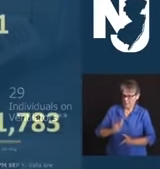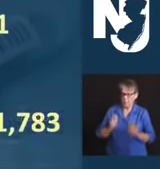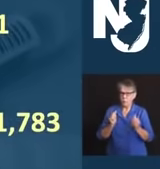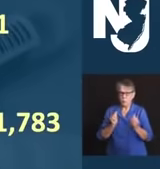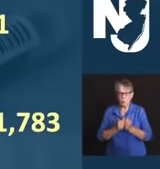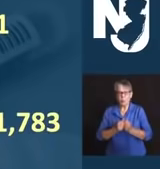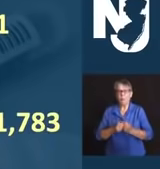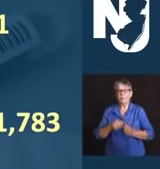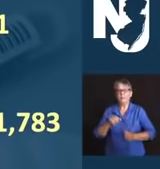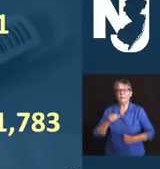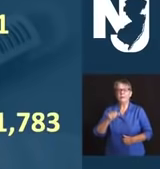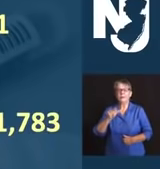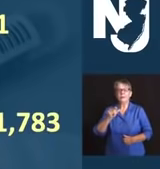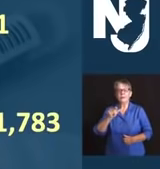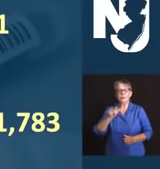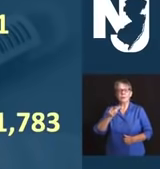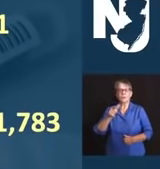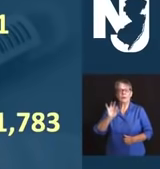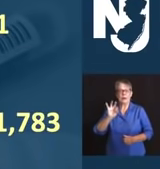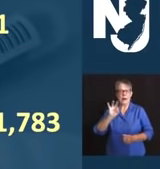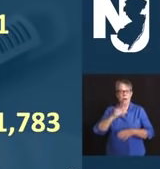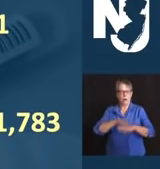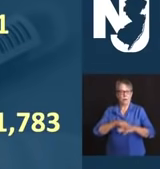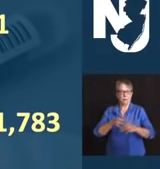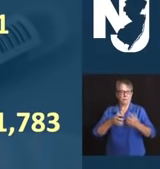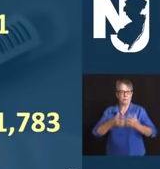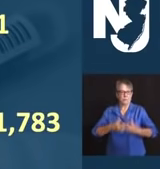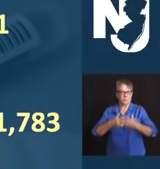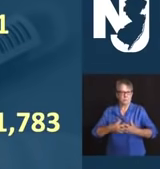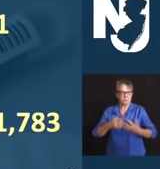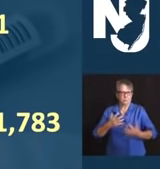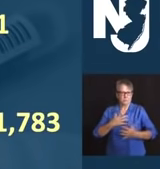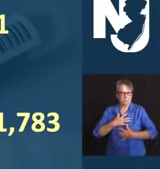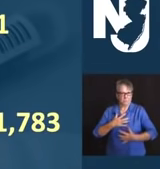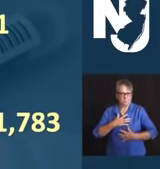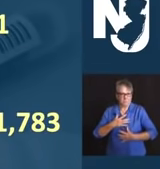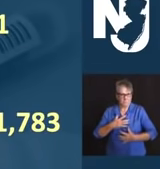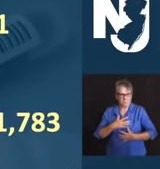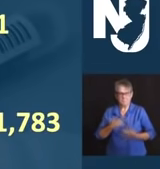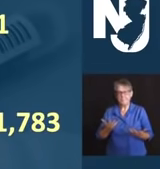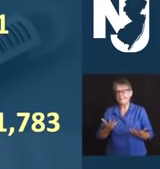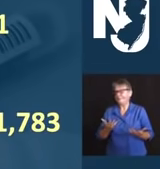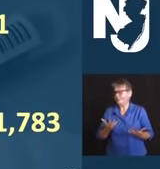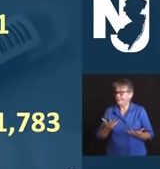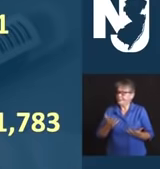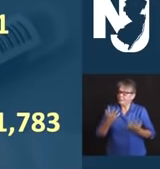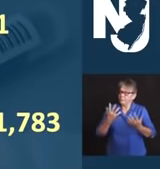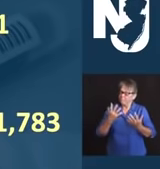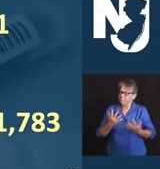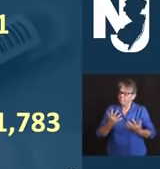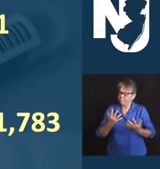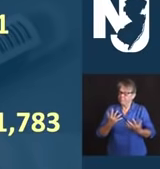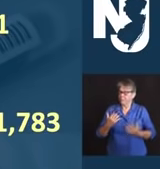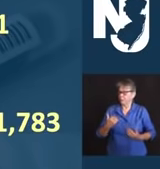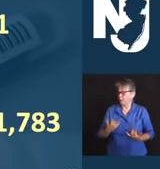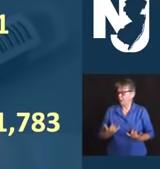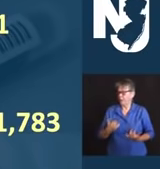Today, with heavy hearts, we are reporting an additional 11 deaths that have been confirmed to be from COVID-19